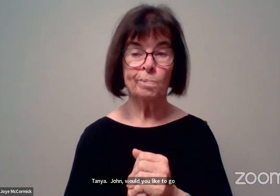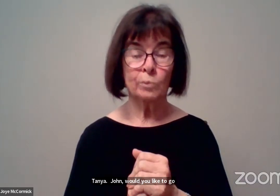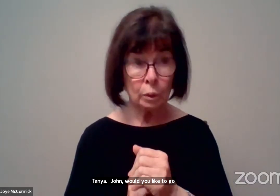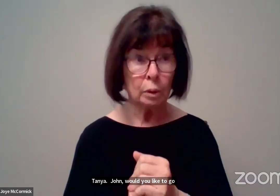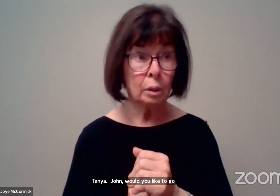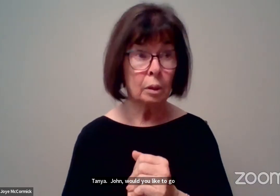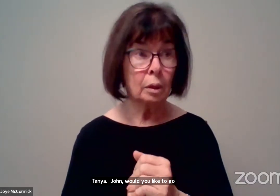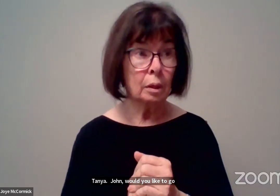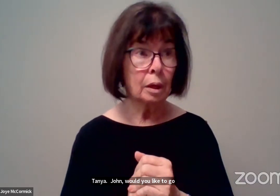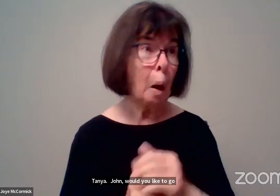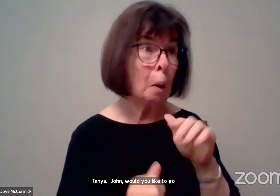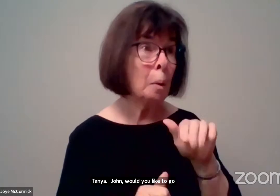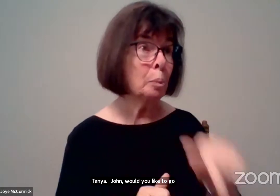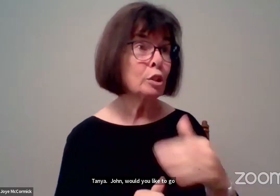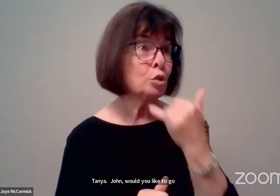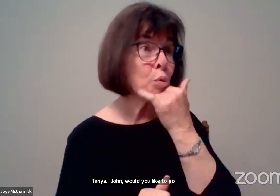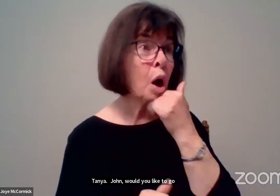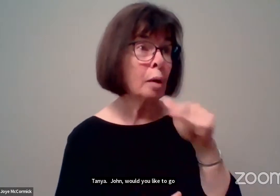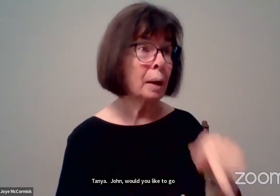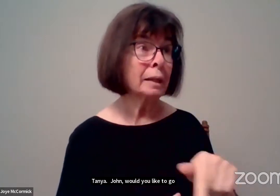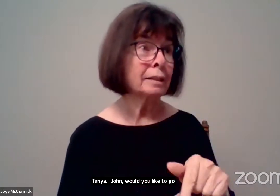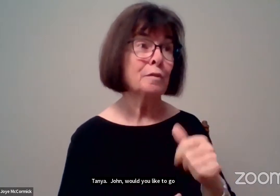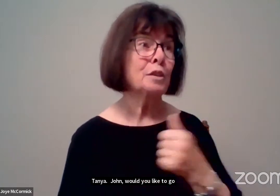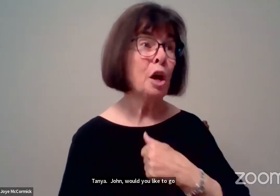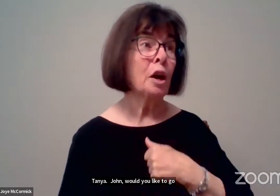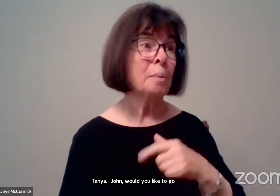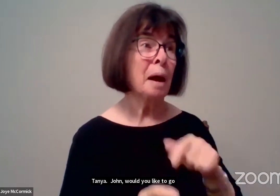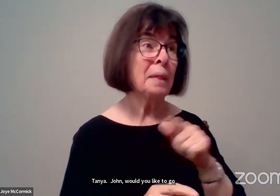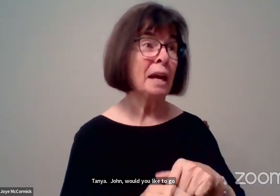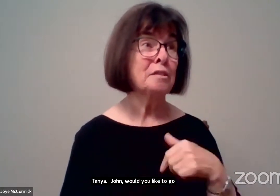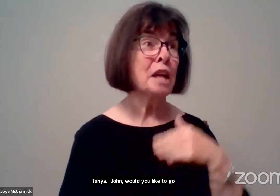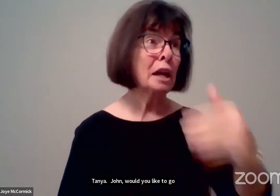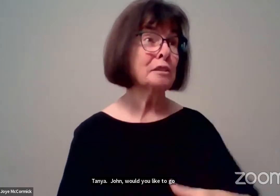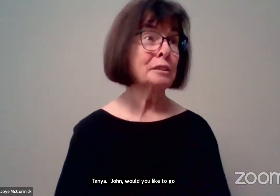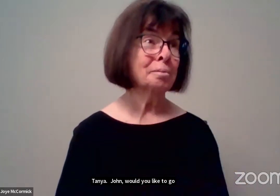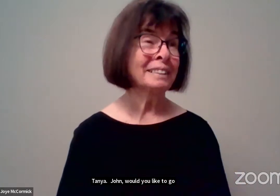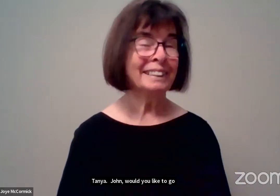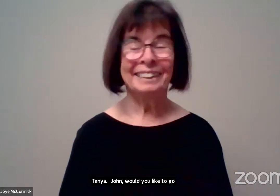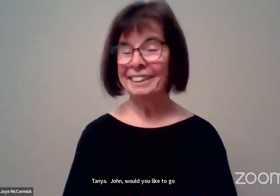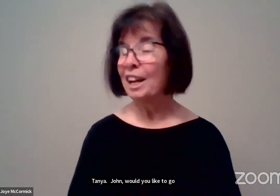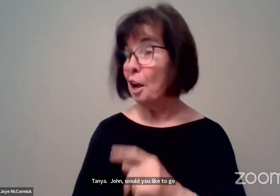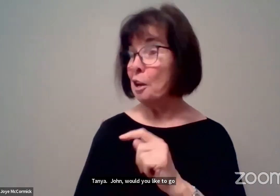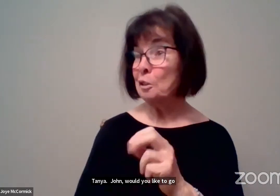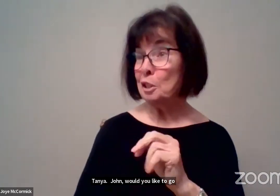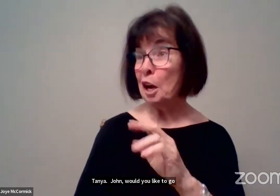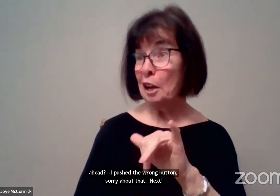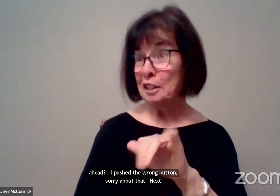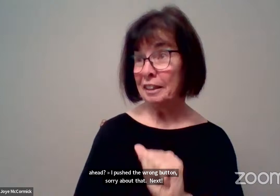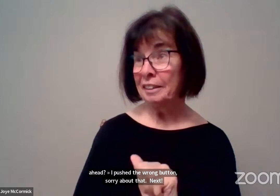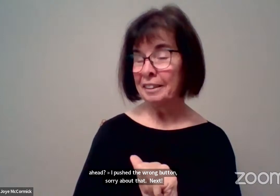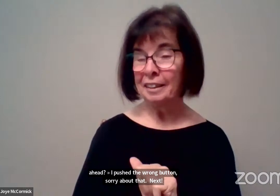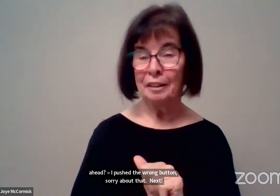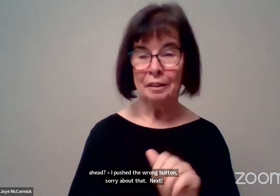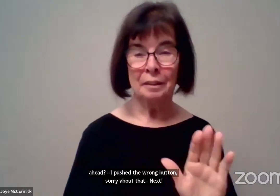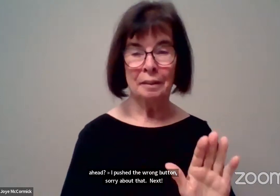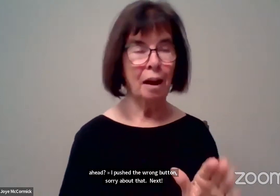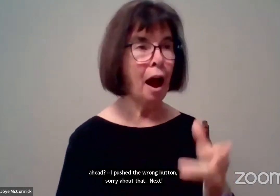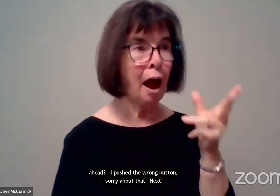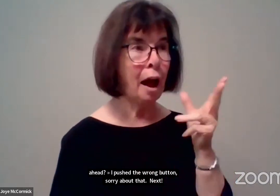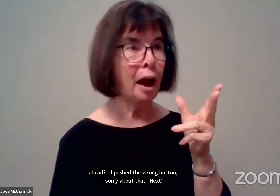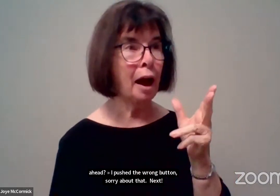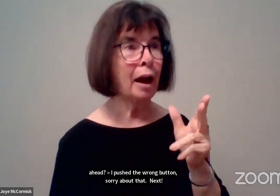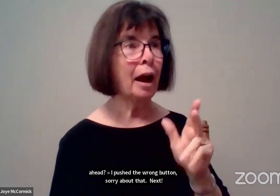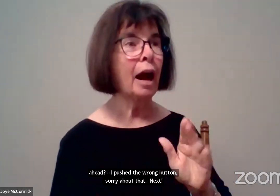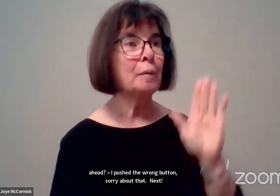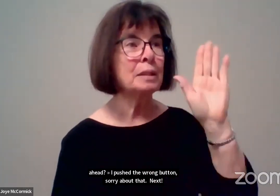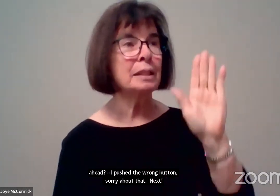Pushed the wrong button. Sorry about that. Next. Okay, Tanya. I was lifting my hand to volunteer